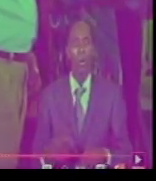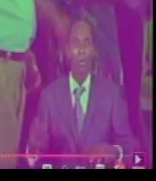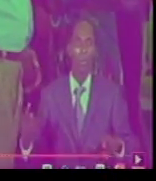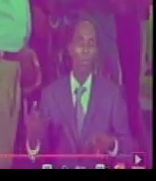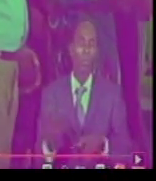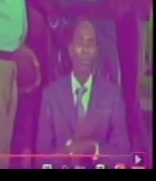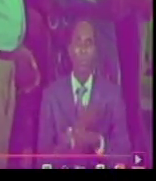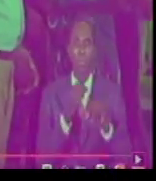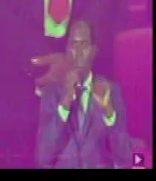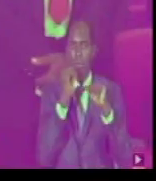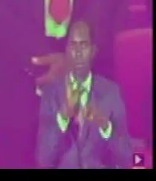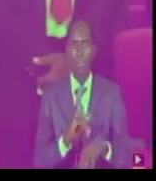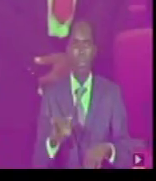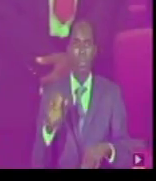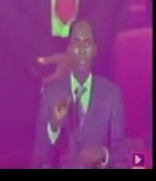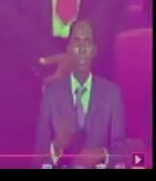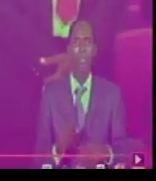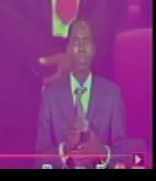blessing.